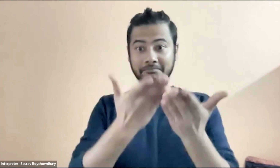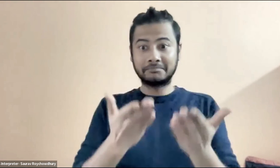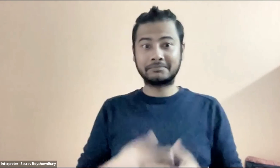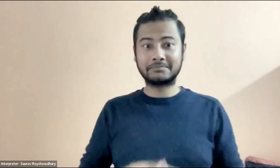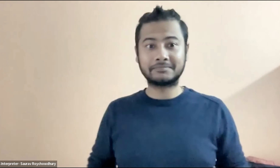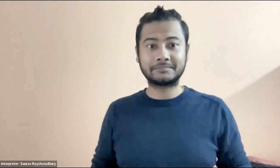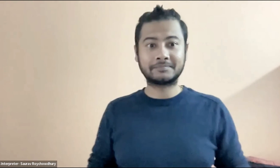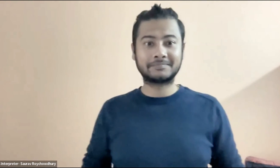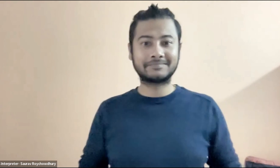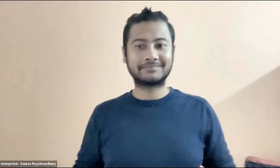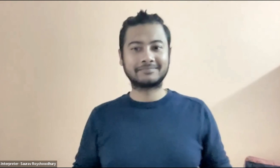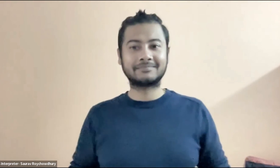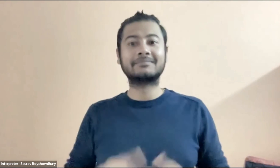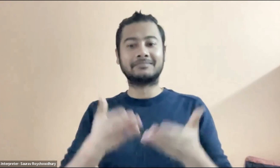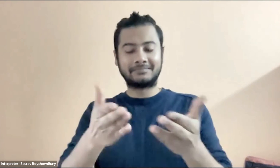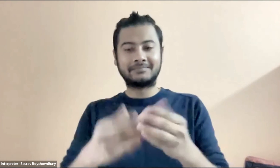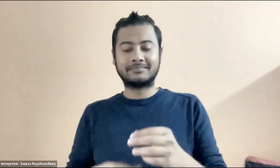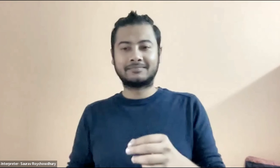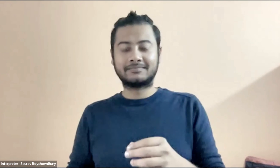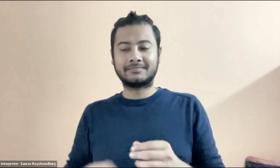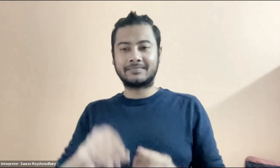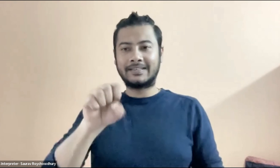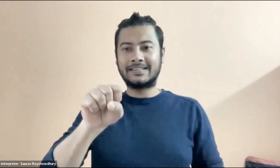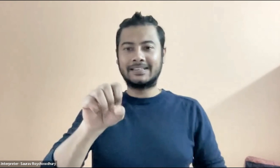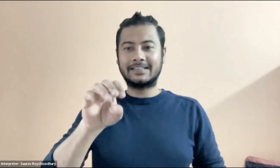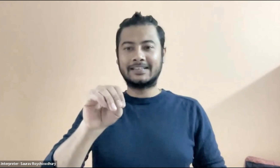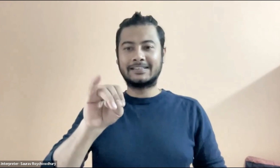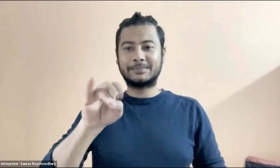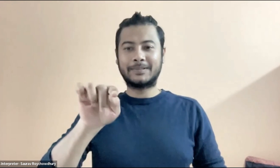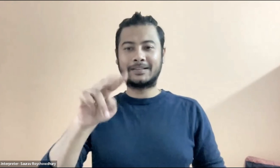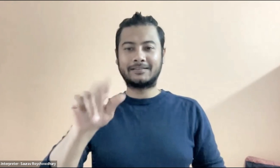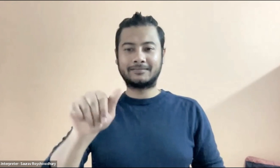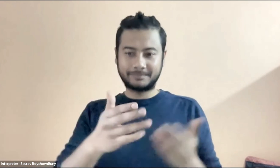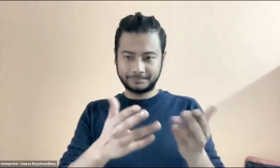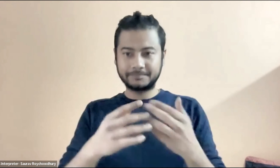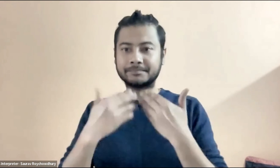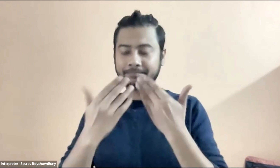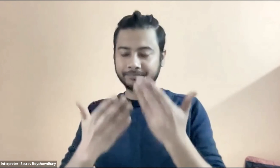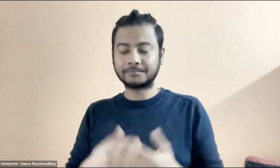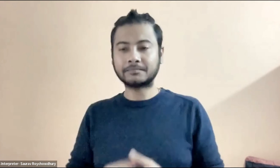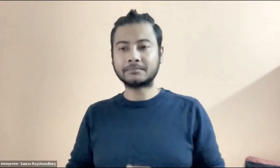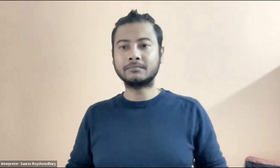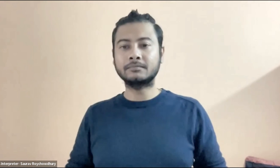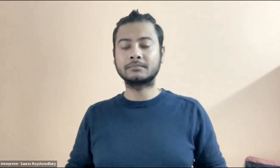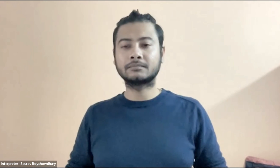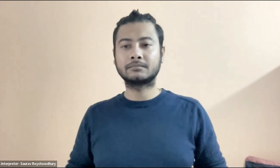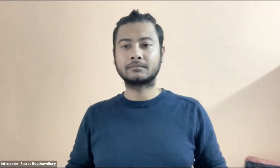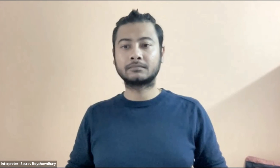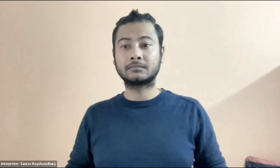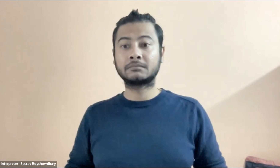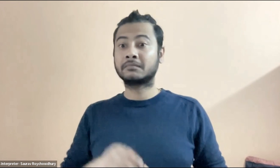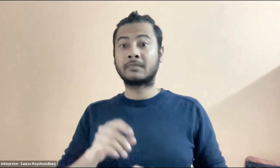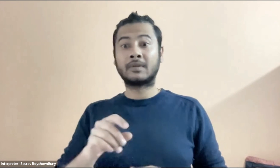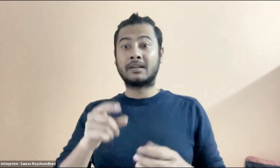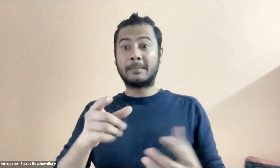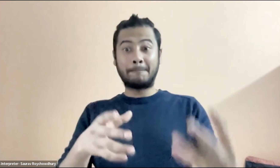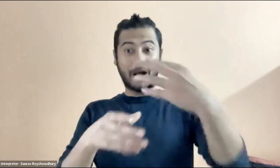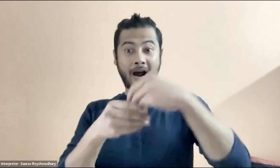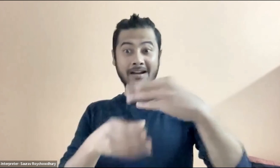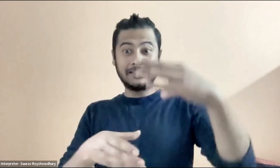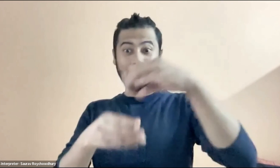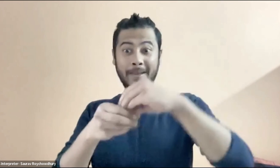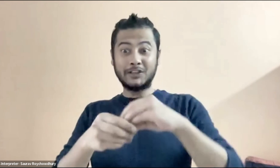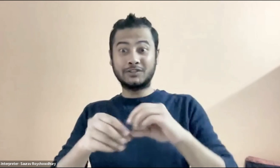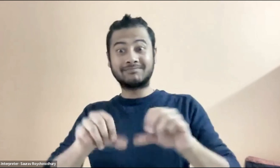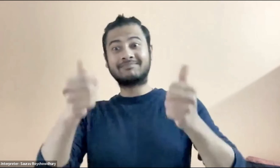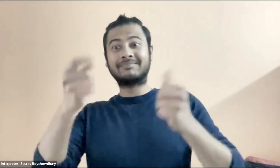So, yeah, so when we mean effective participation, it cannot be tokenistic, and it has